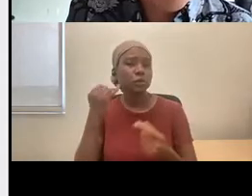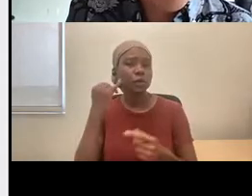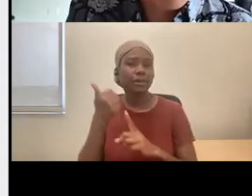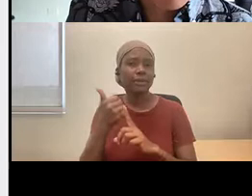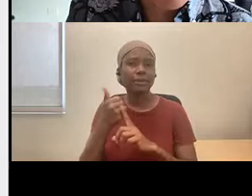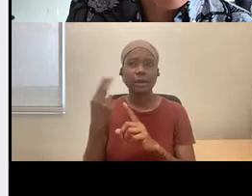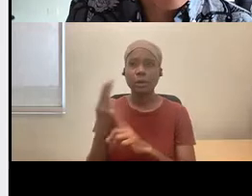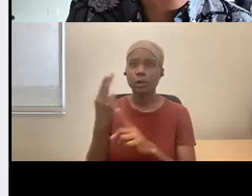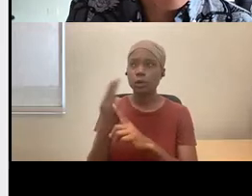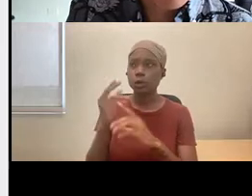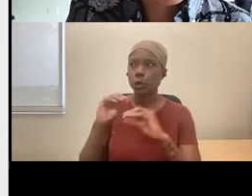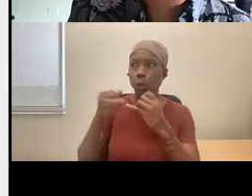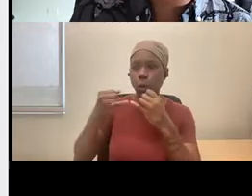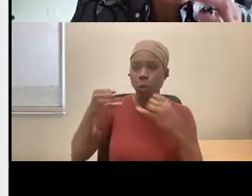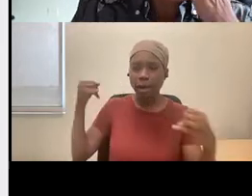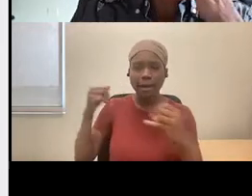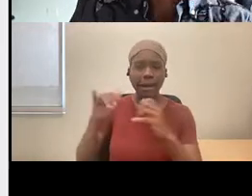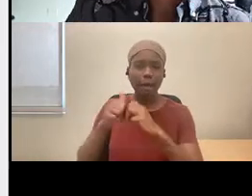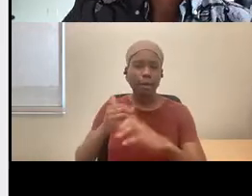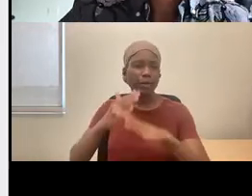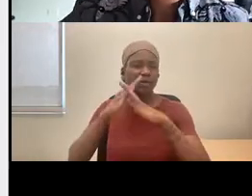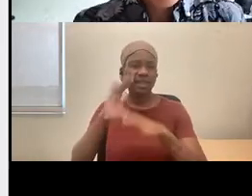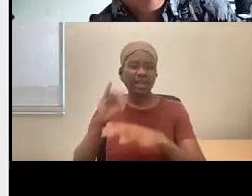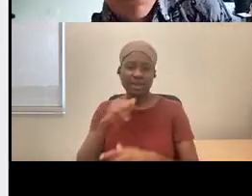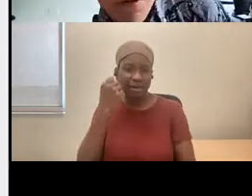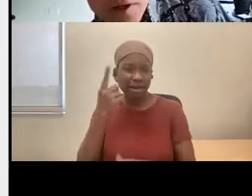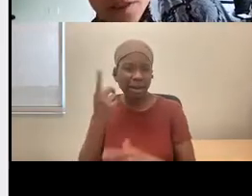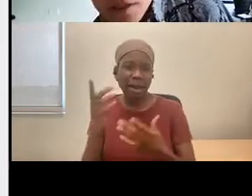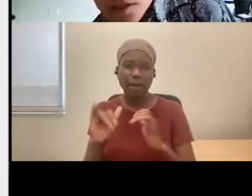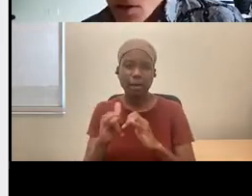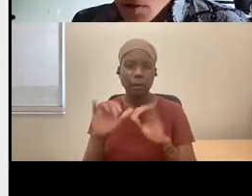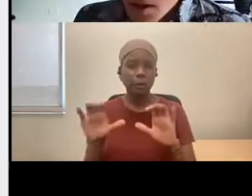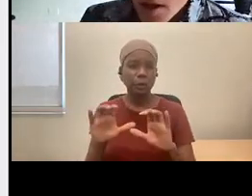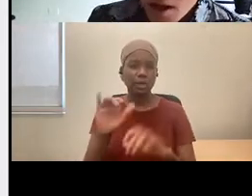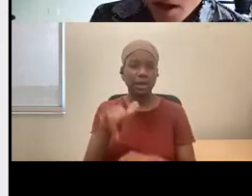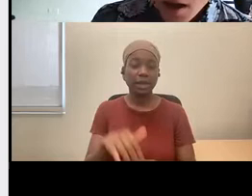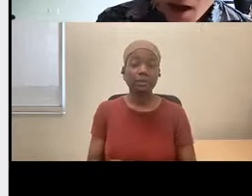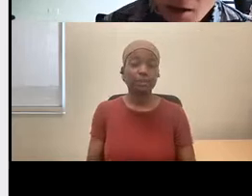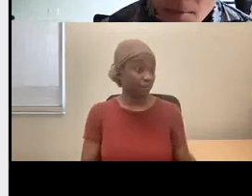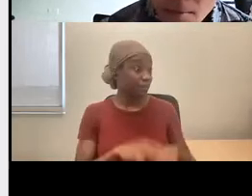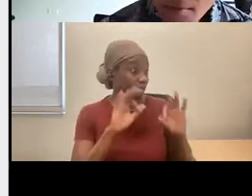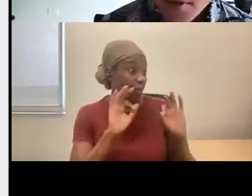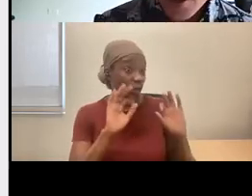what, I don't understand how that works. That's a great question. So